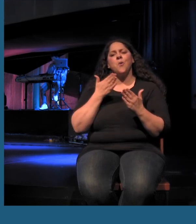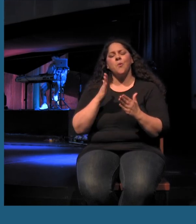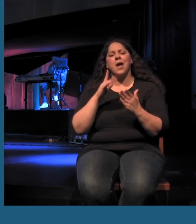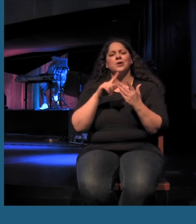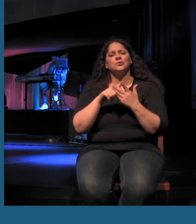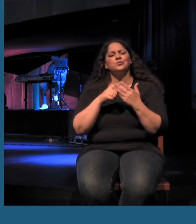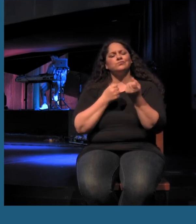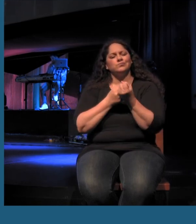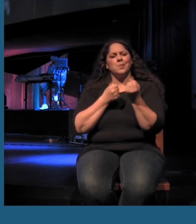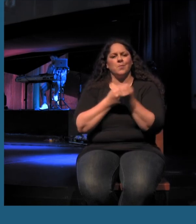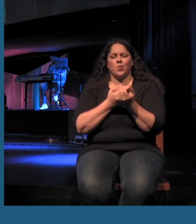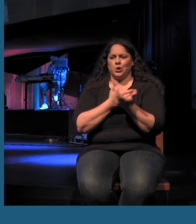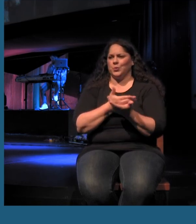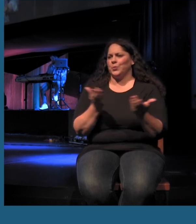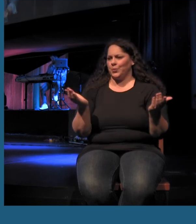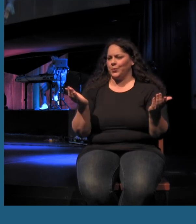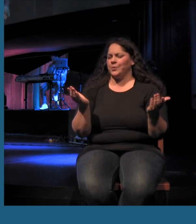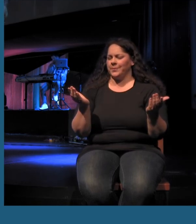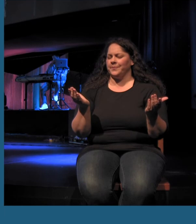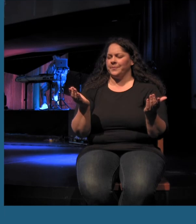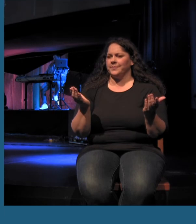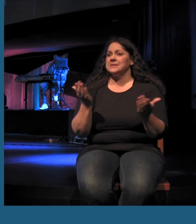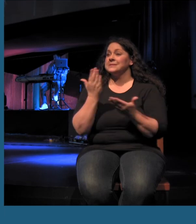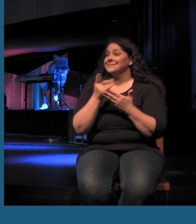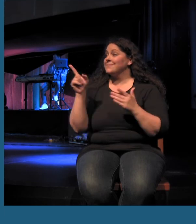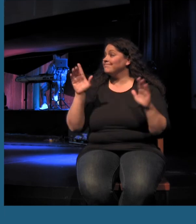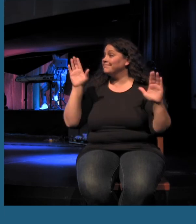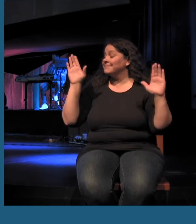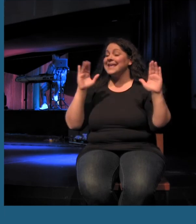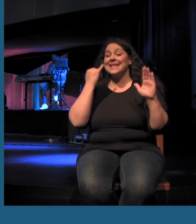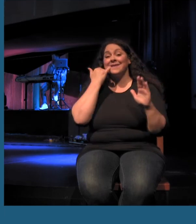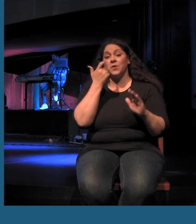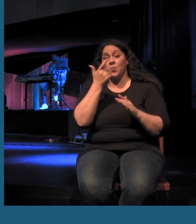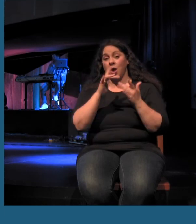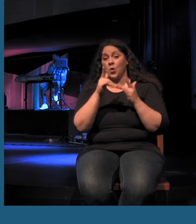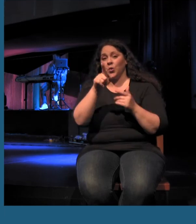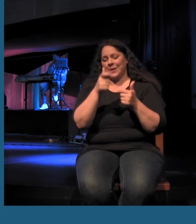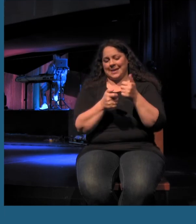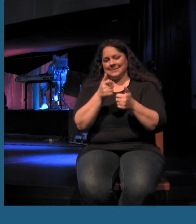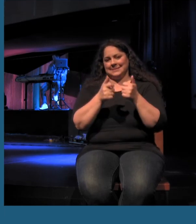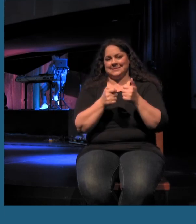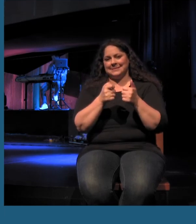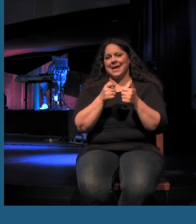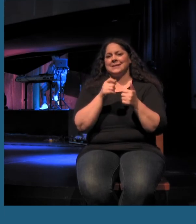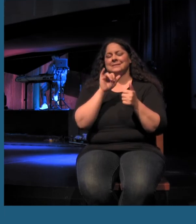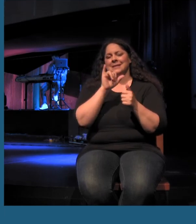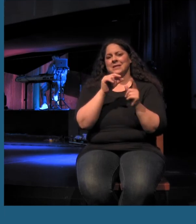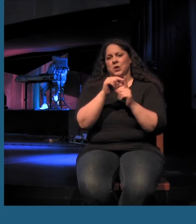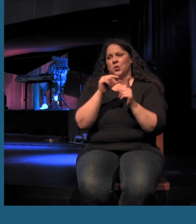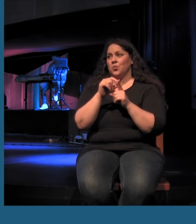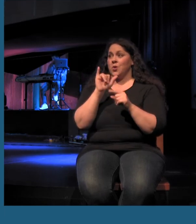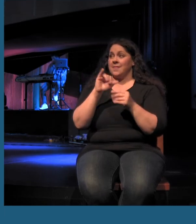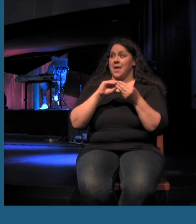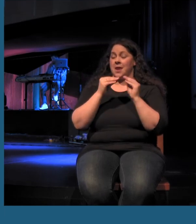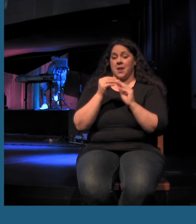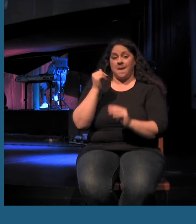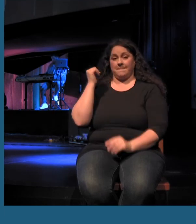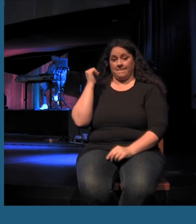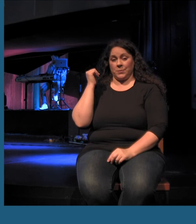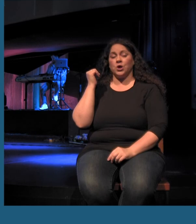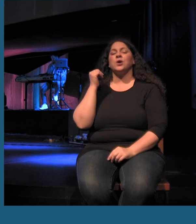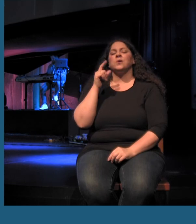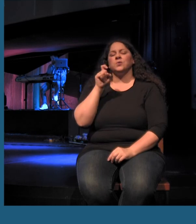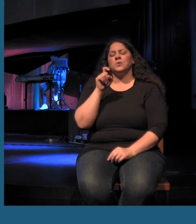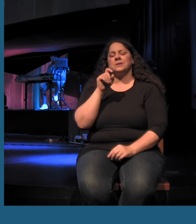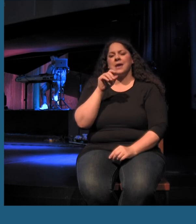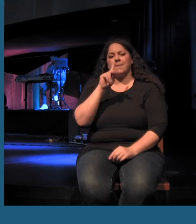with you. I see a couple hands. If you're watching online, would you just text the word prayer to the number on the screen? We'd love to follow up